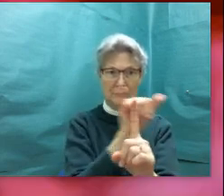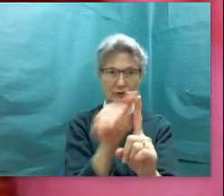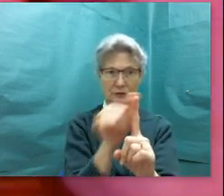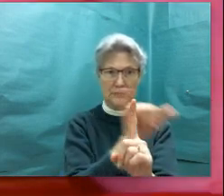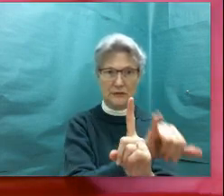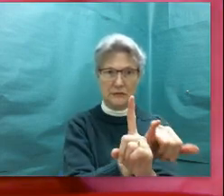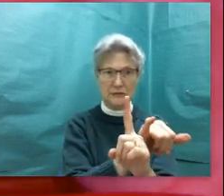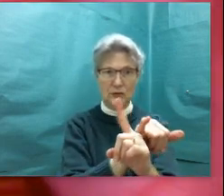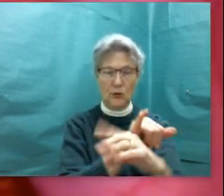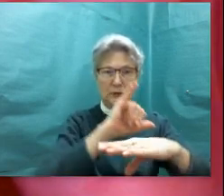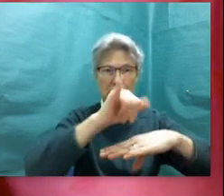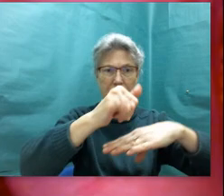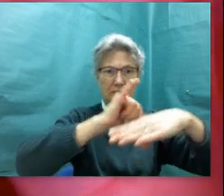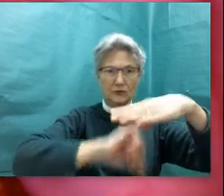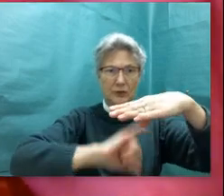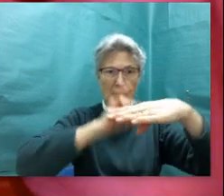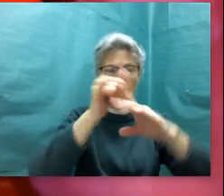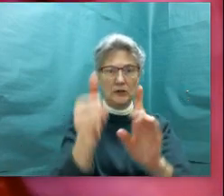it.